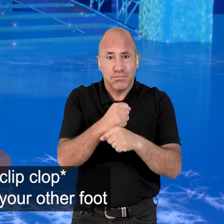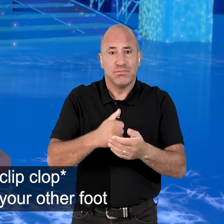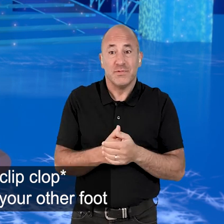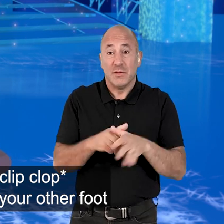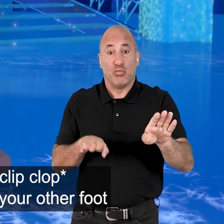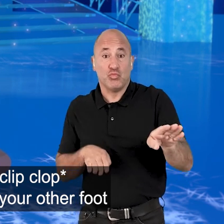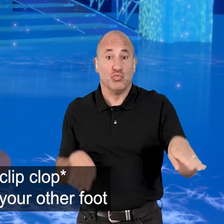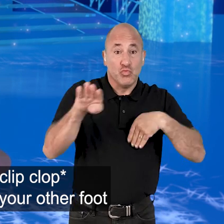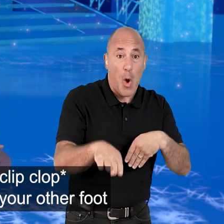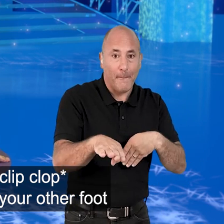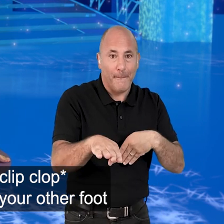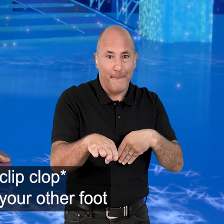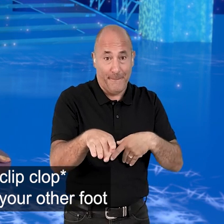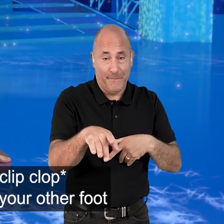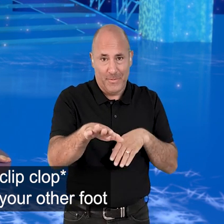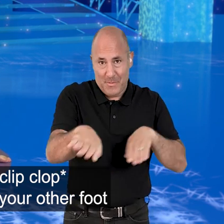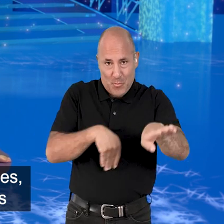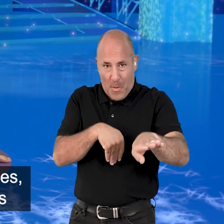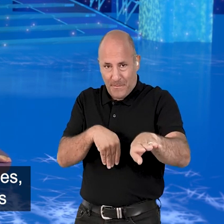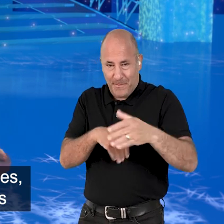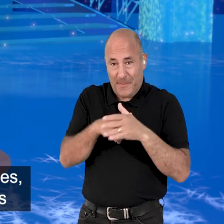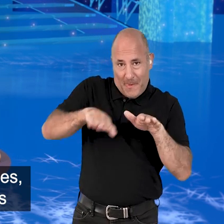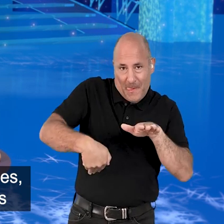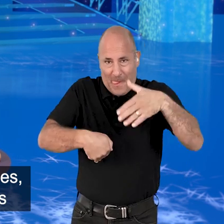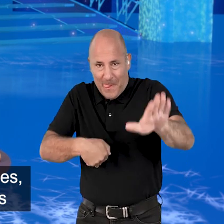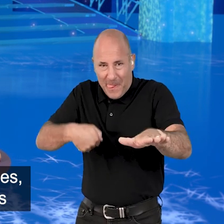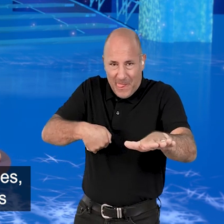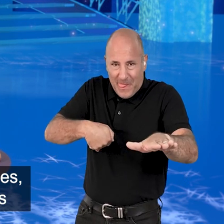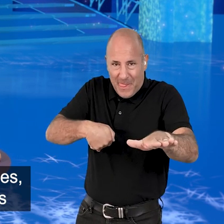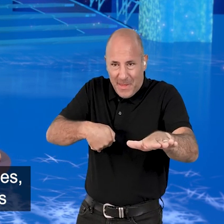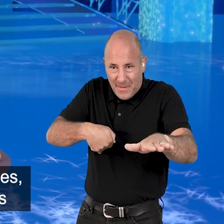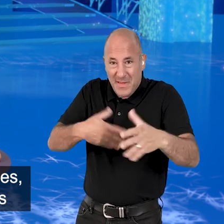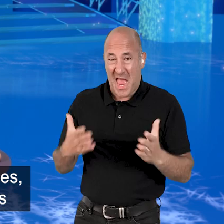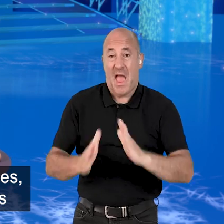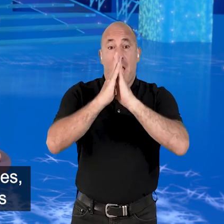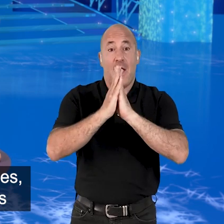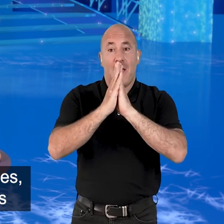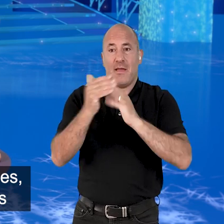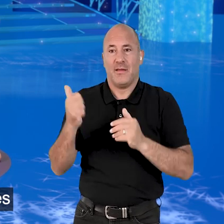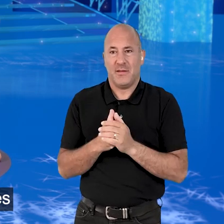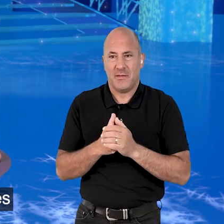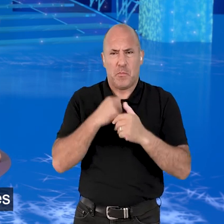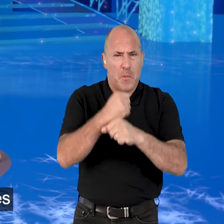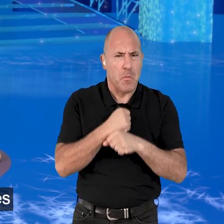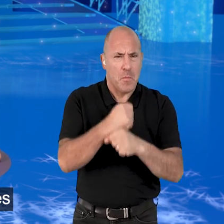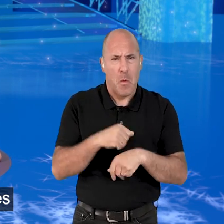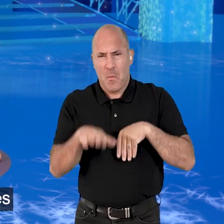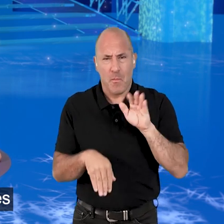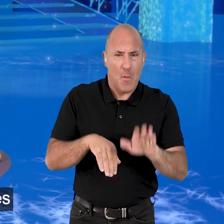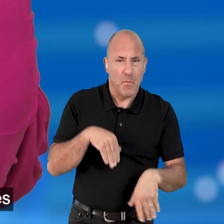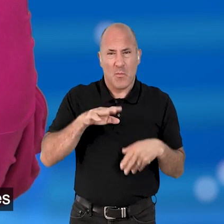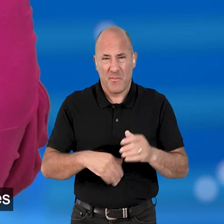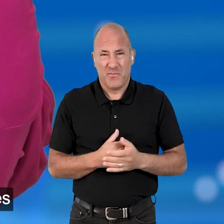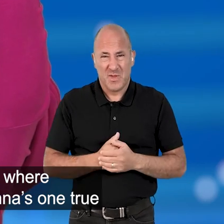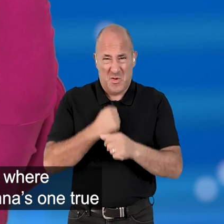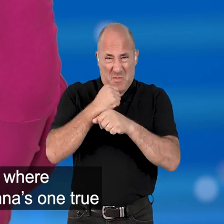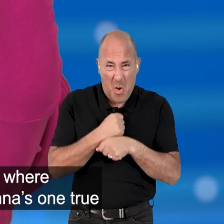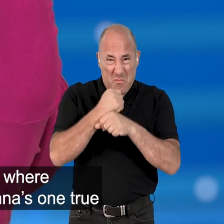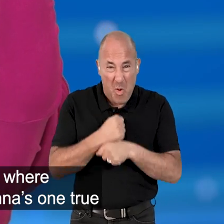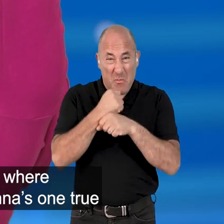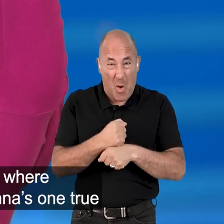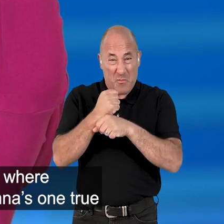Swapping your legs over now, turning your other foot forward, tuck those back toes, reach up with those hands. He rides